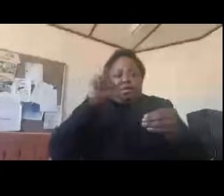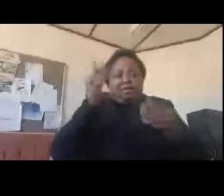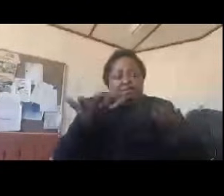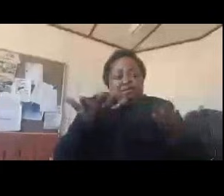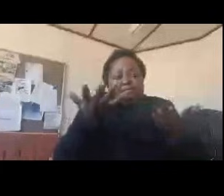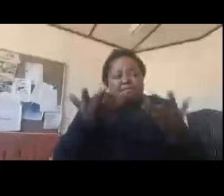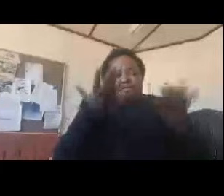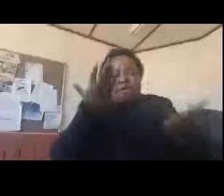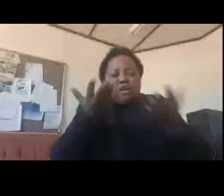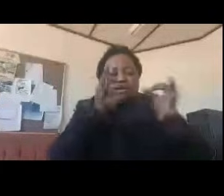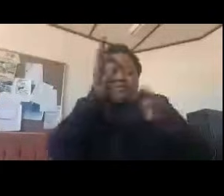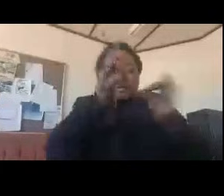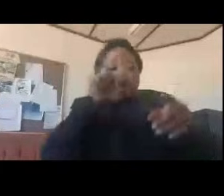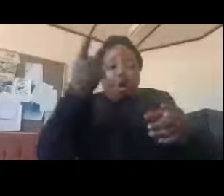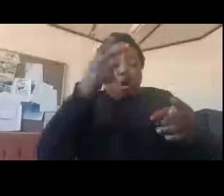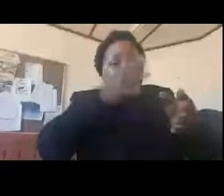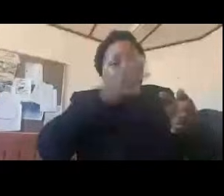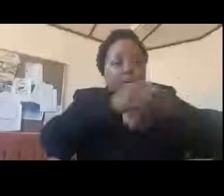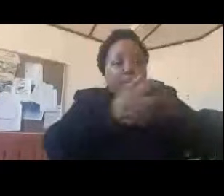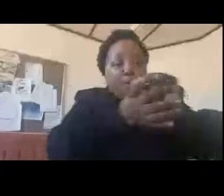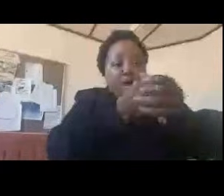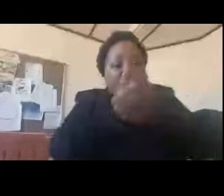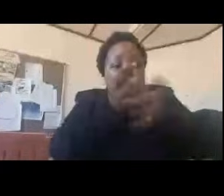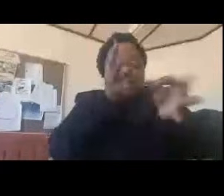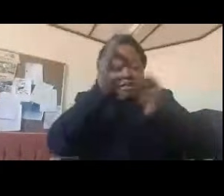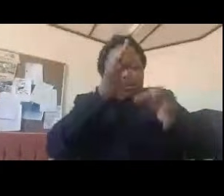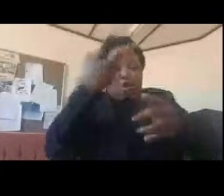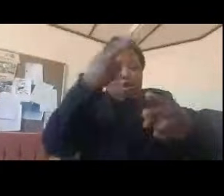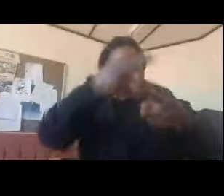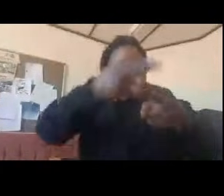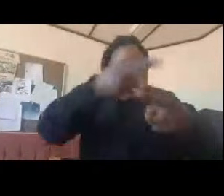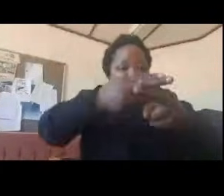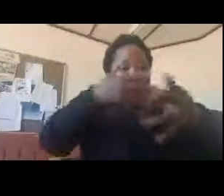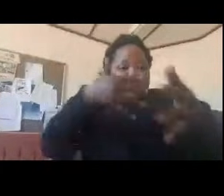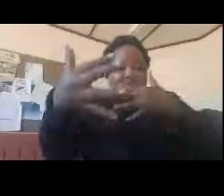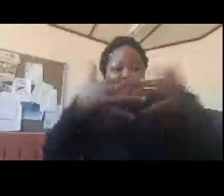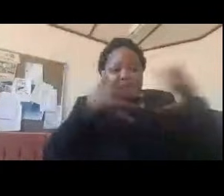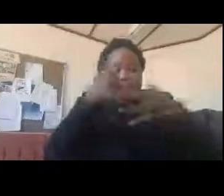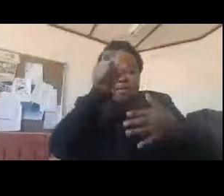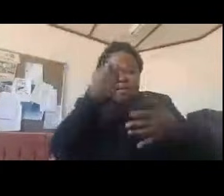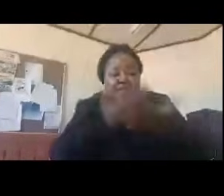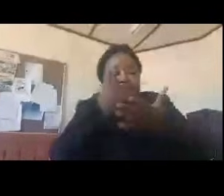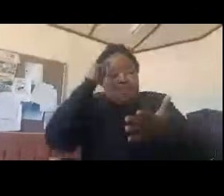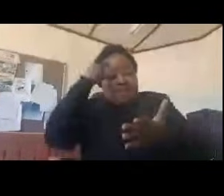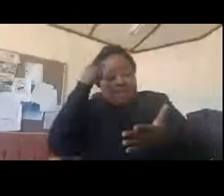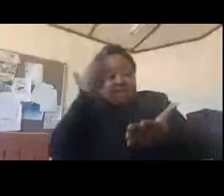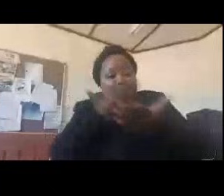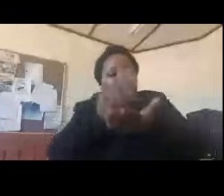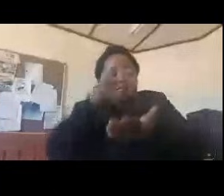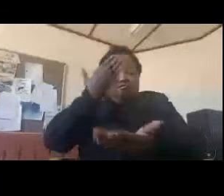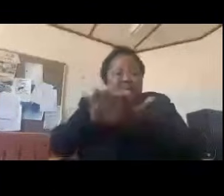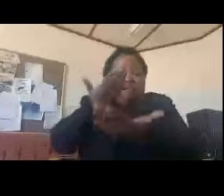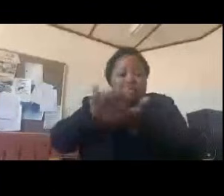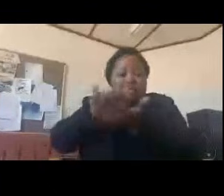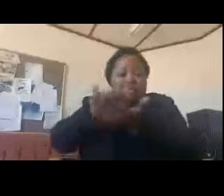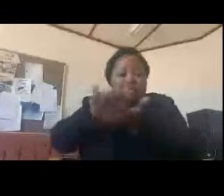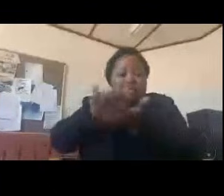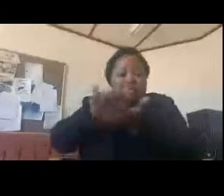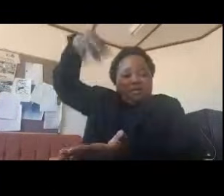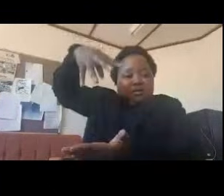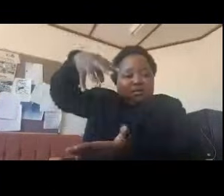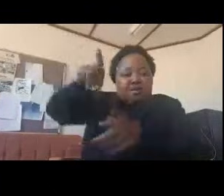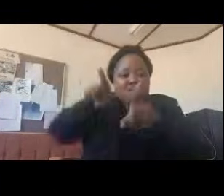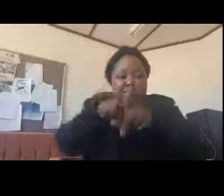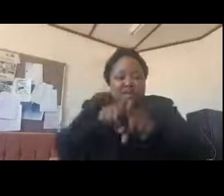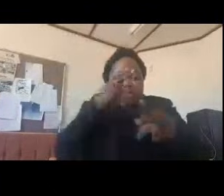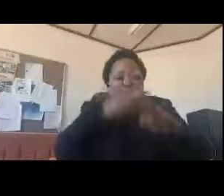toilet. For anyone, the first thing that comes is there will be a dustbin, there will be a toilet, there will be toilet paper there. But